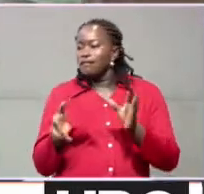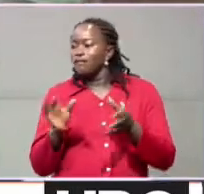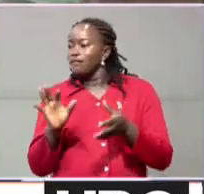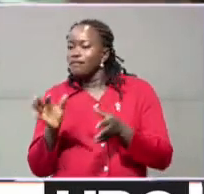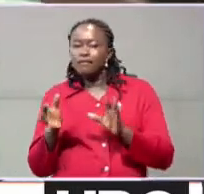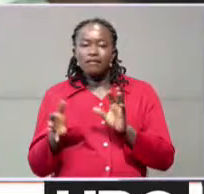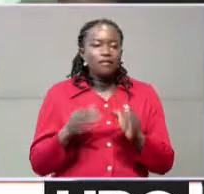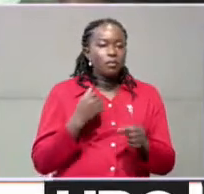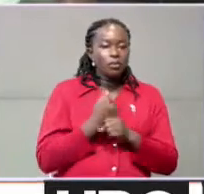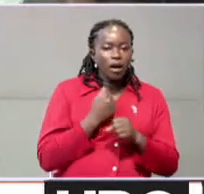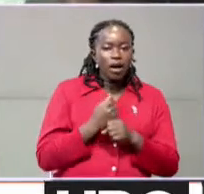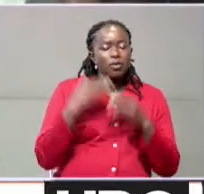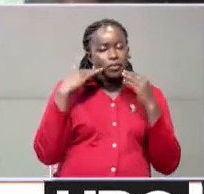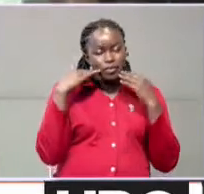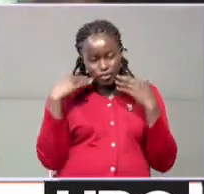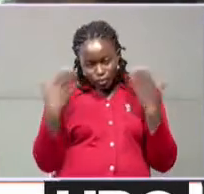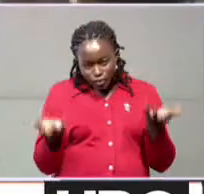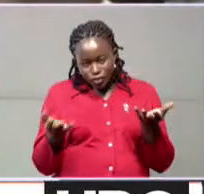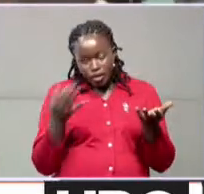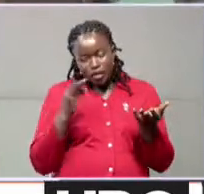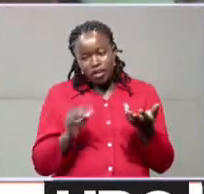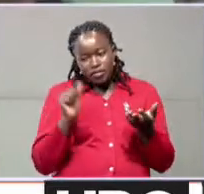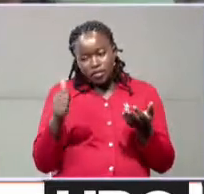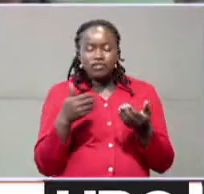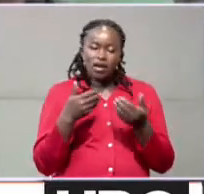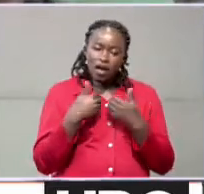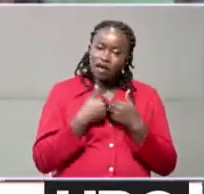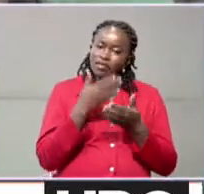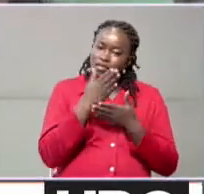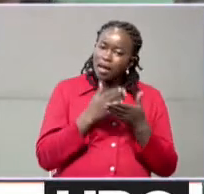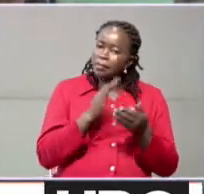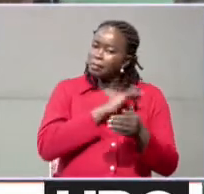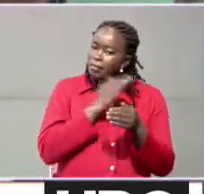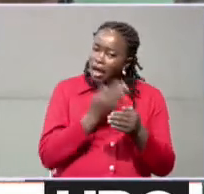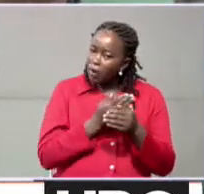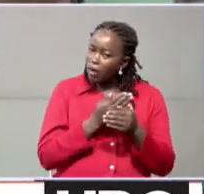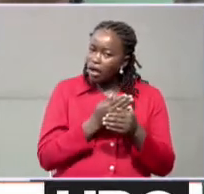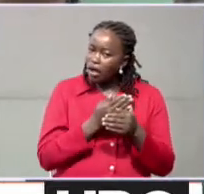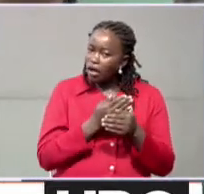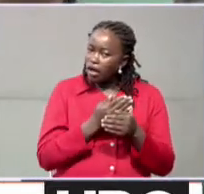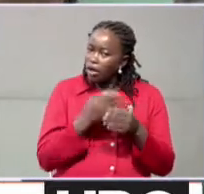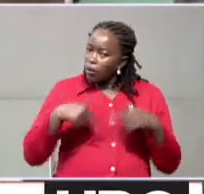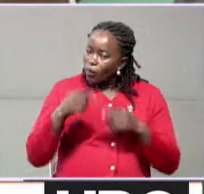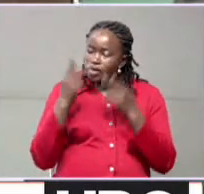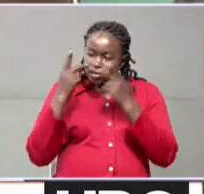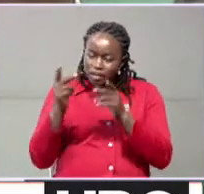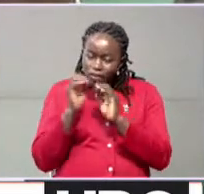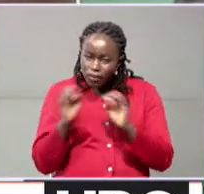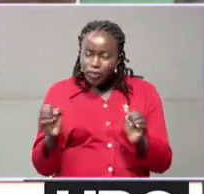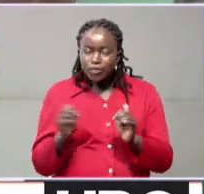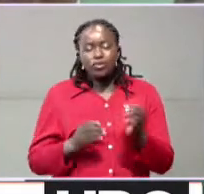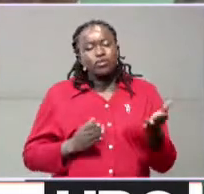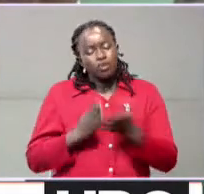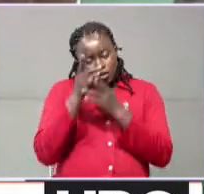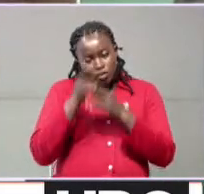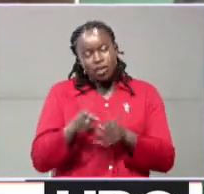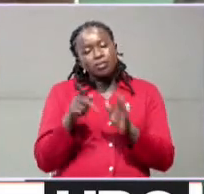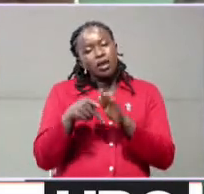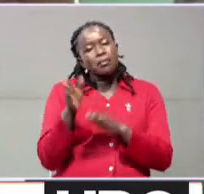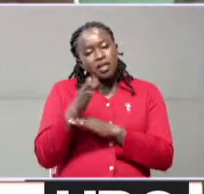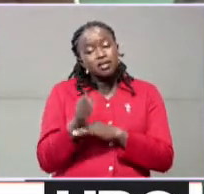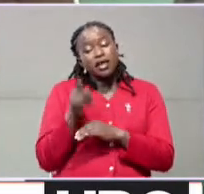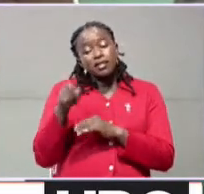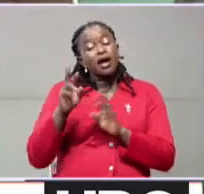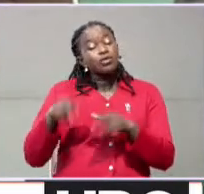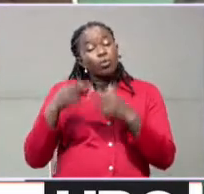know whether he has some invisible invisible power madam right honourable prime minister when will that